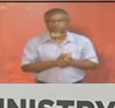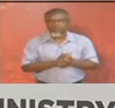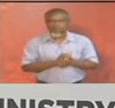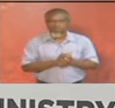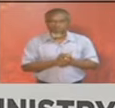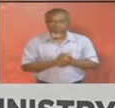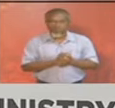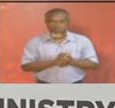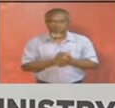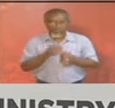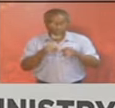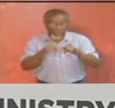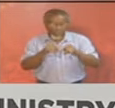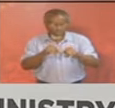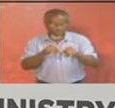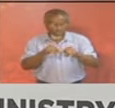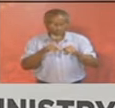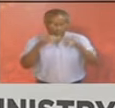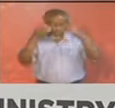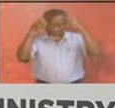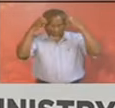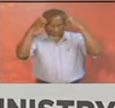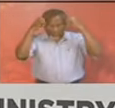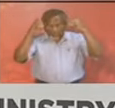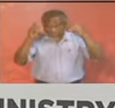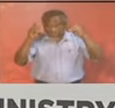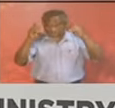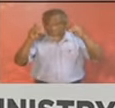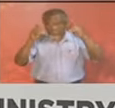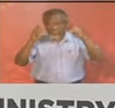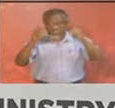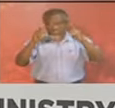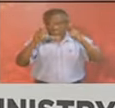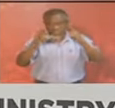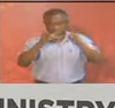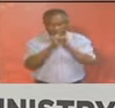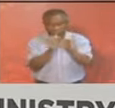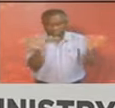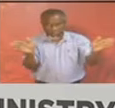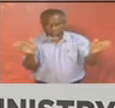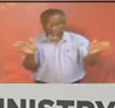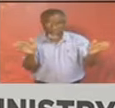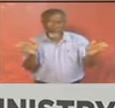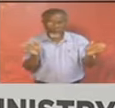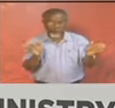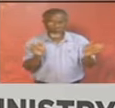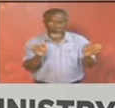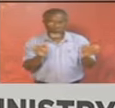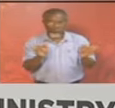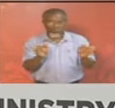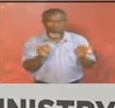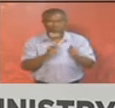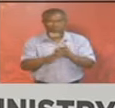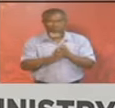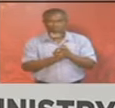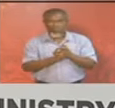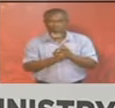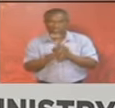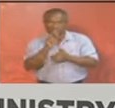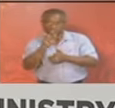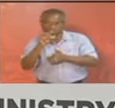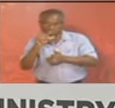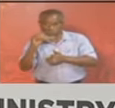education department has provided virtual outreach programs to non-governmental organizations, religious and